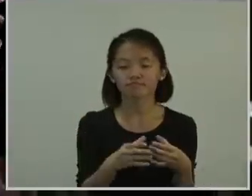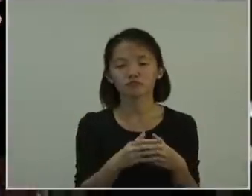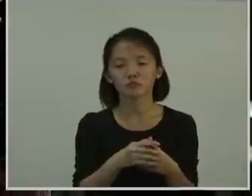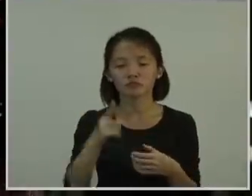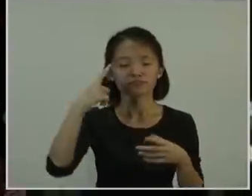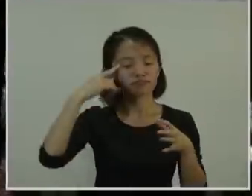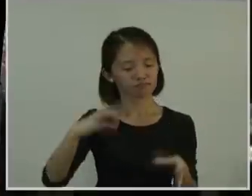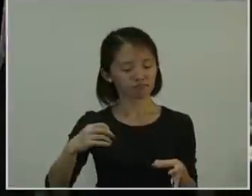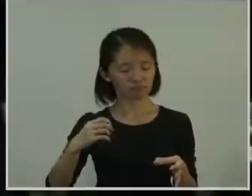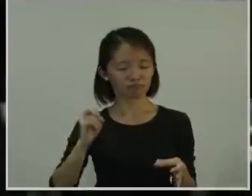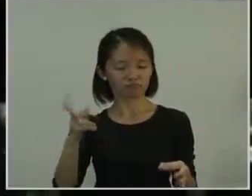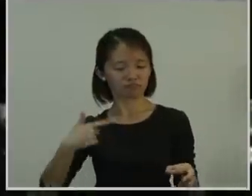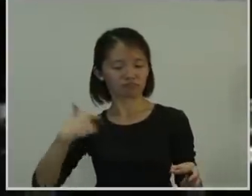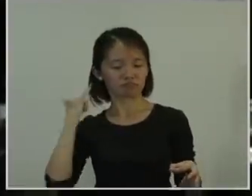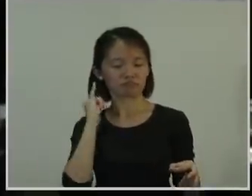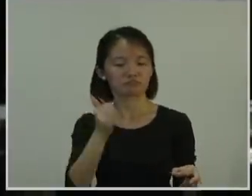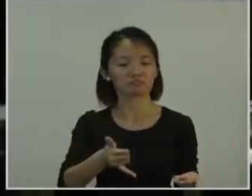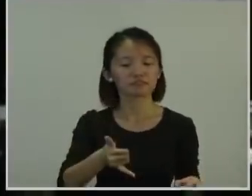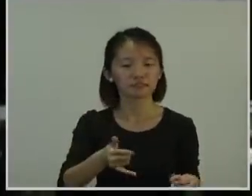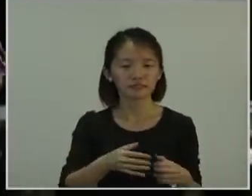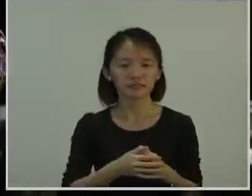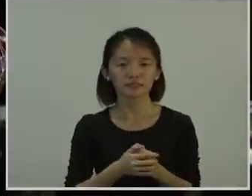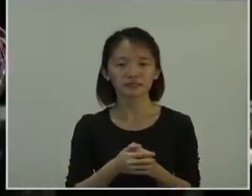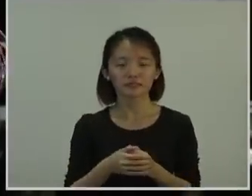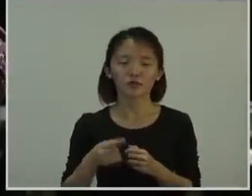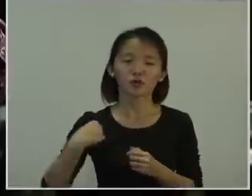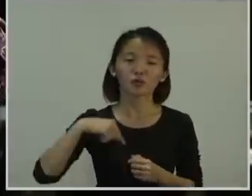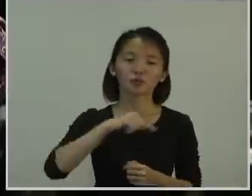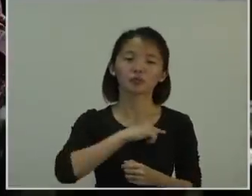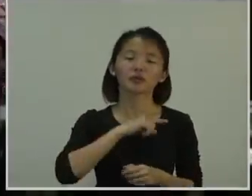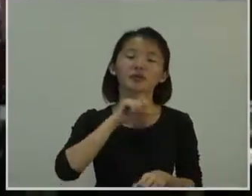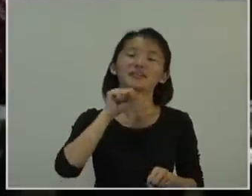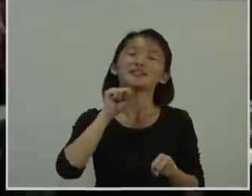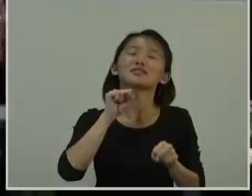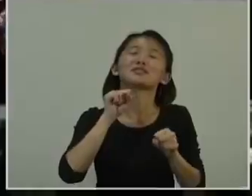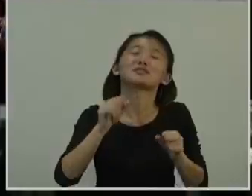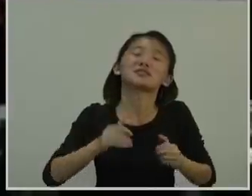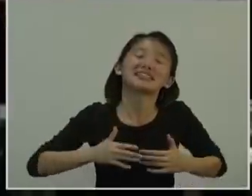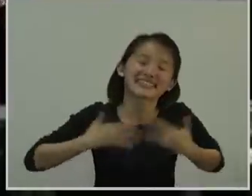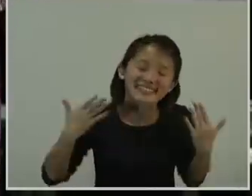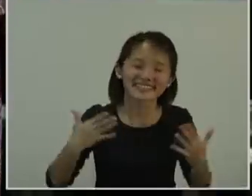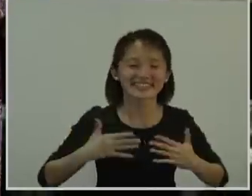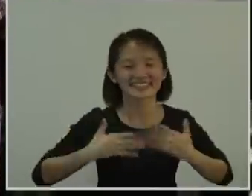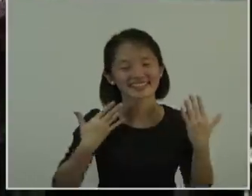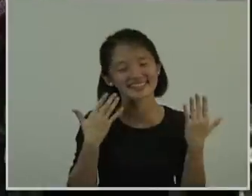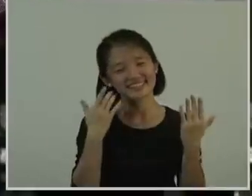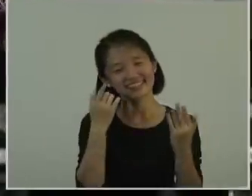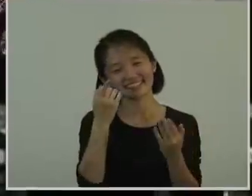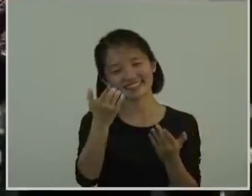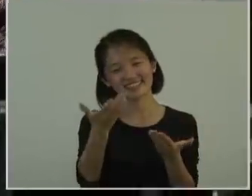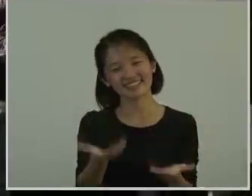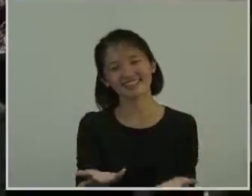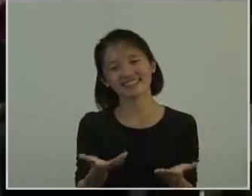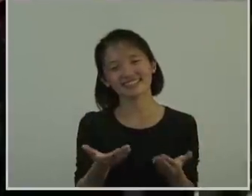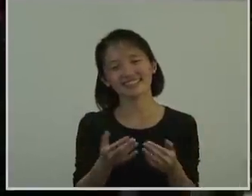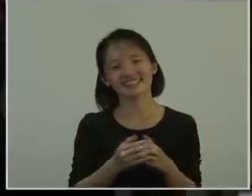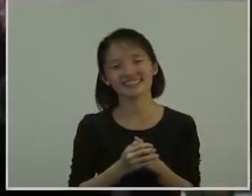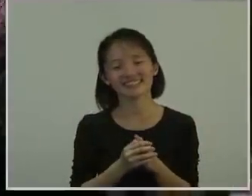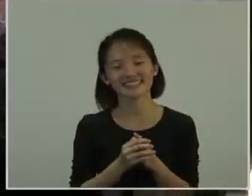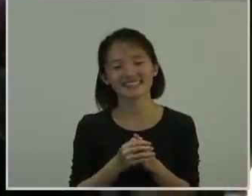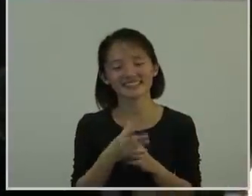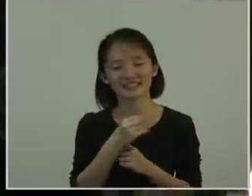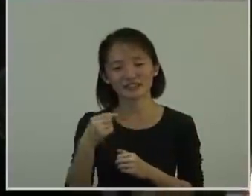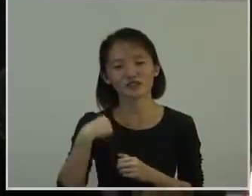come. We are so glad that you are here. And